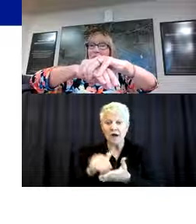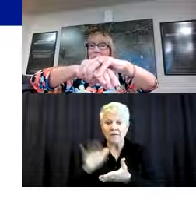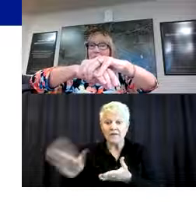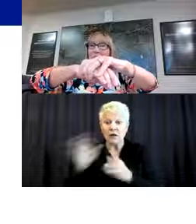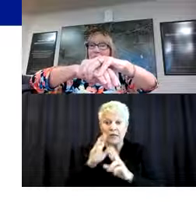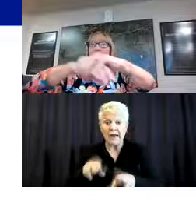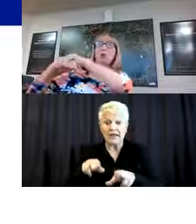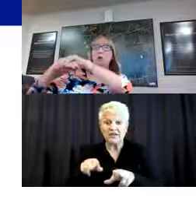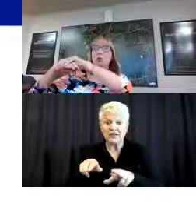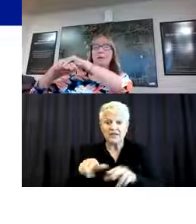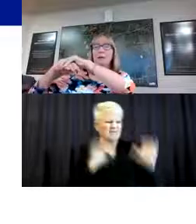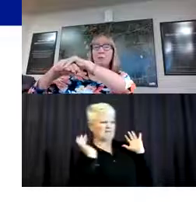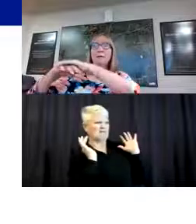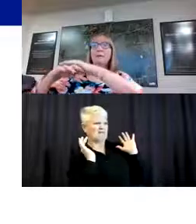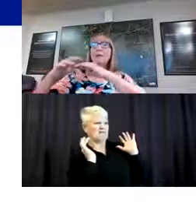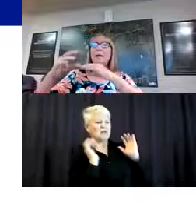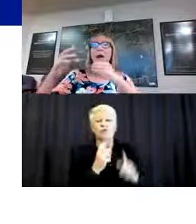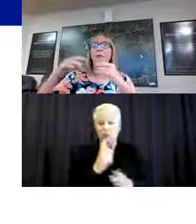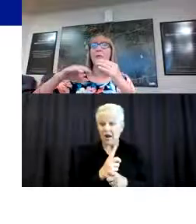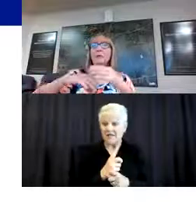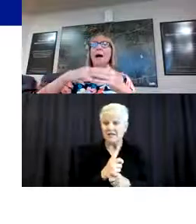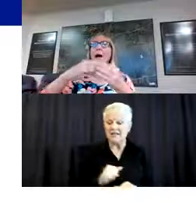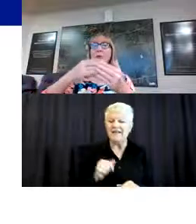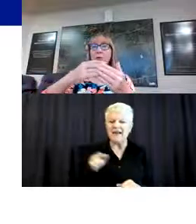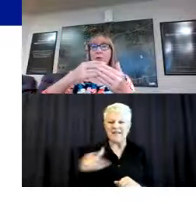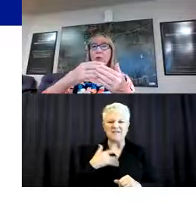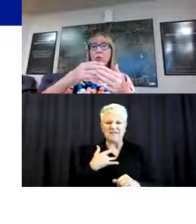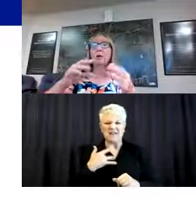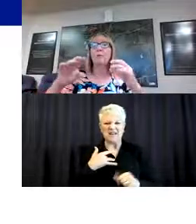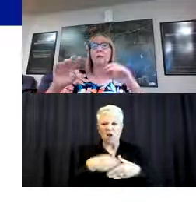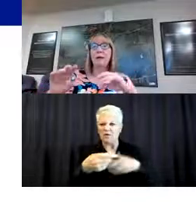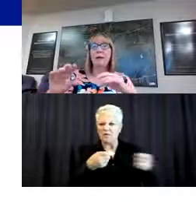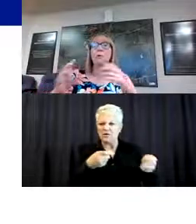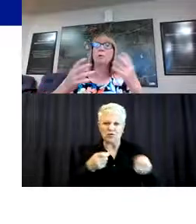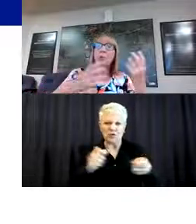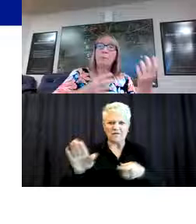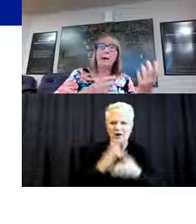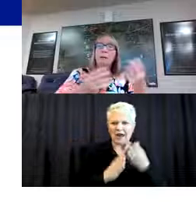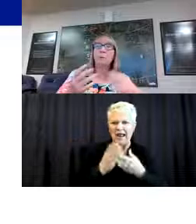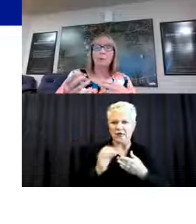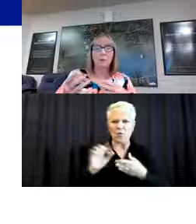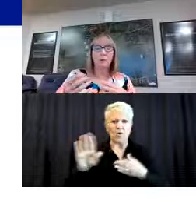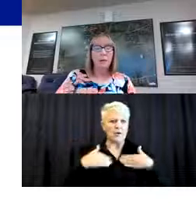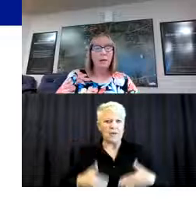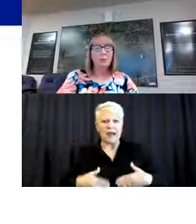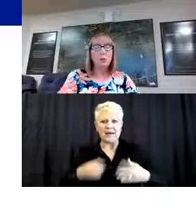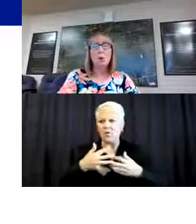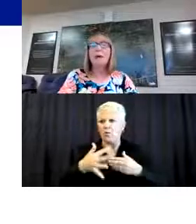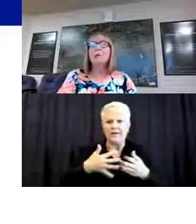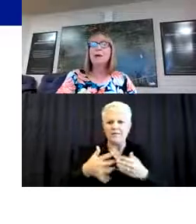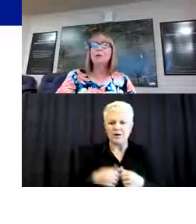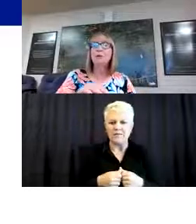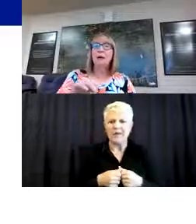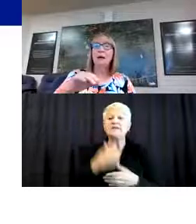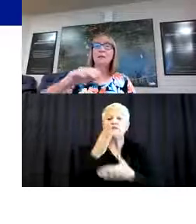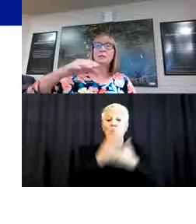get? Jerk back, right? They are feeling out of control of their hand or their body or whatever. So